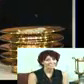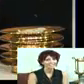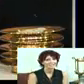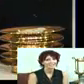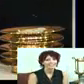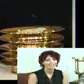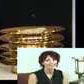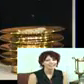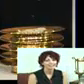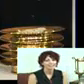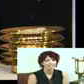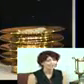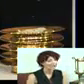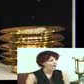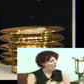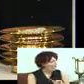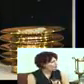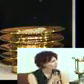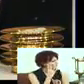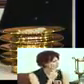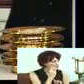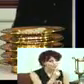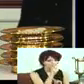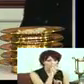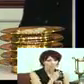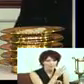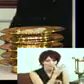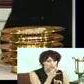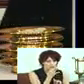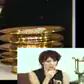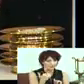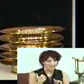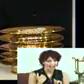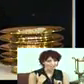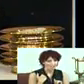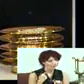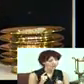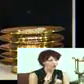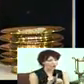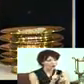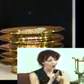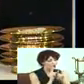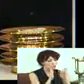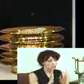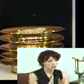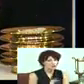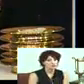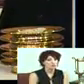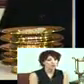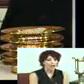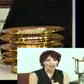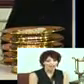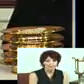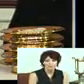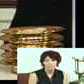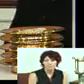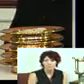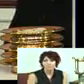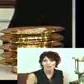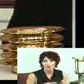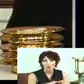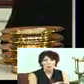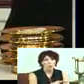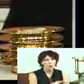bulletin about how to do communion, and we're actually going to have the ushers help you as well. So while you're reading what's in the bulletin, I want to talk to the people who've heard